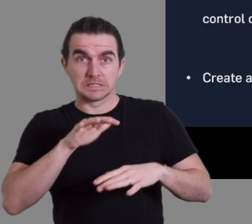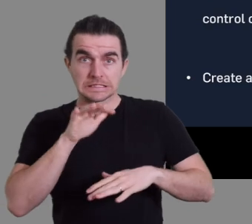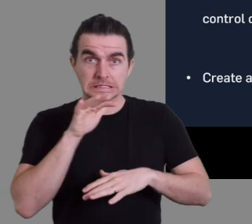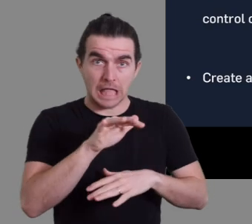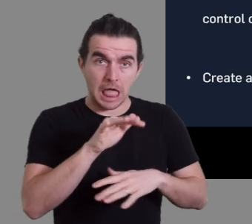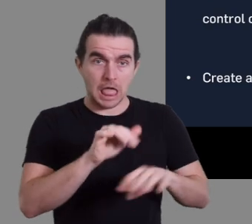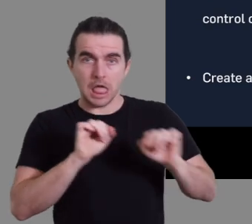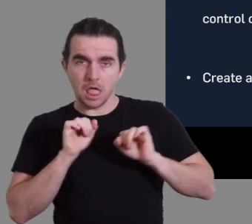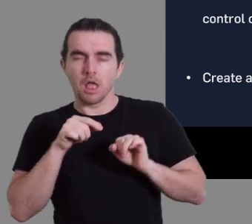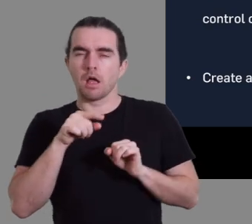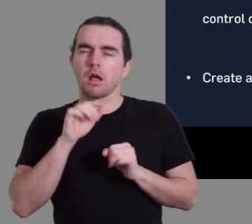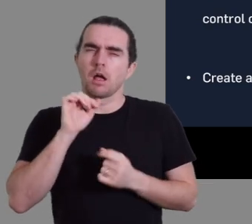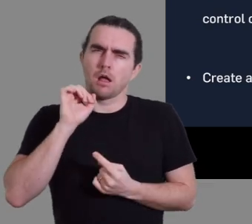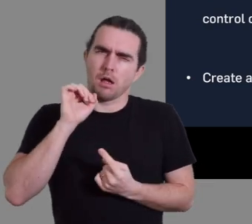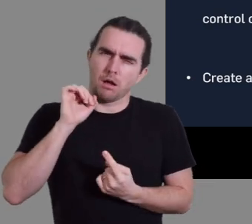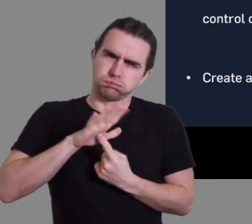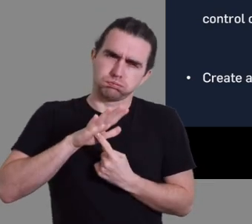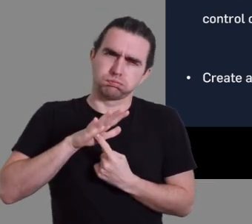attackers. The